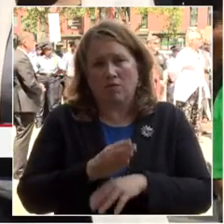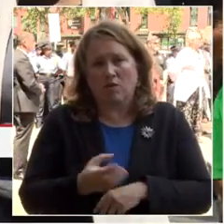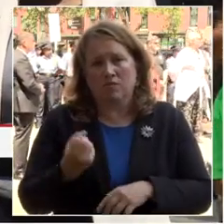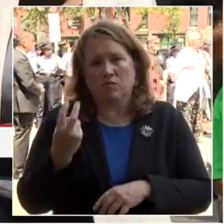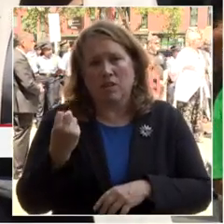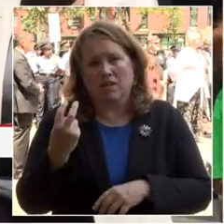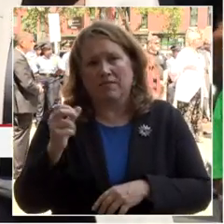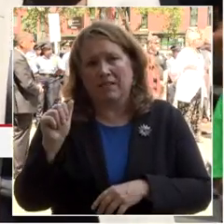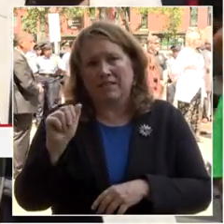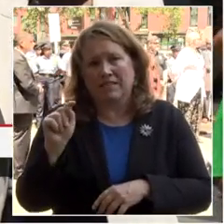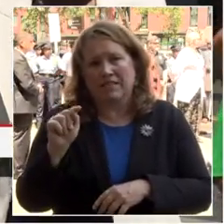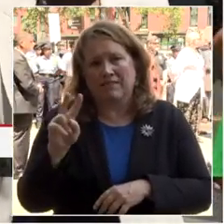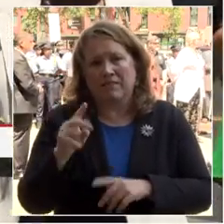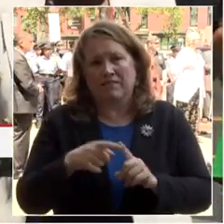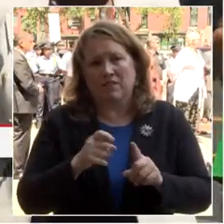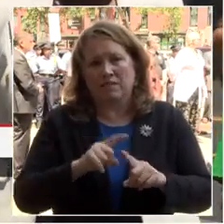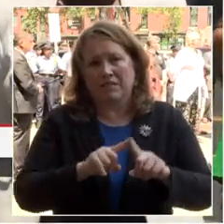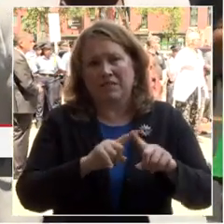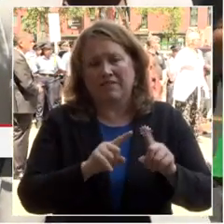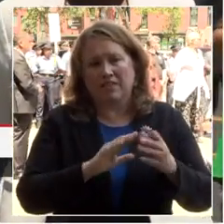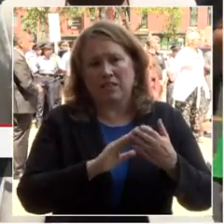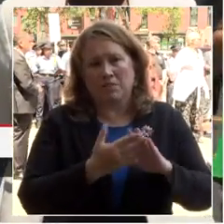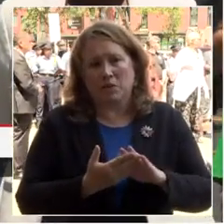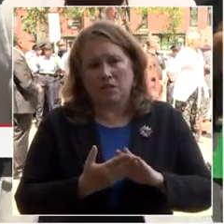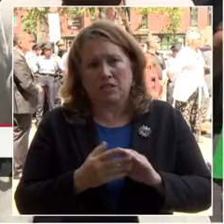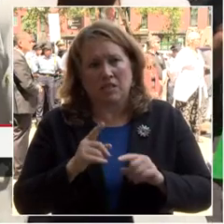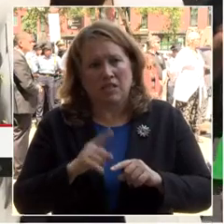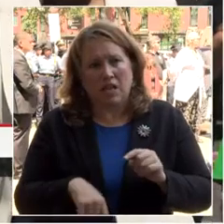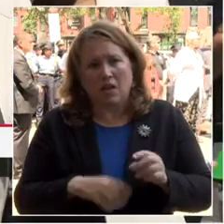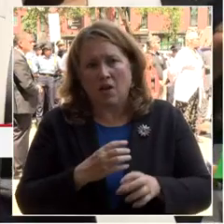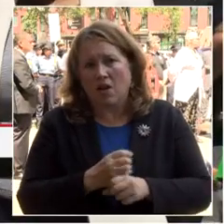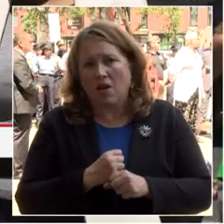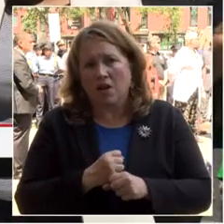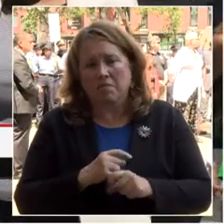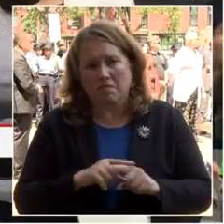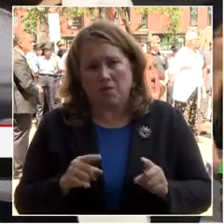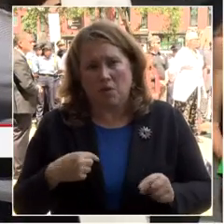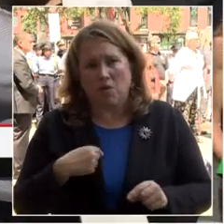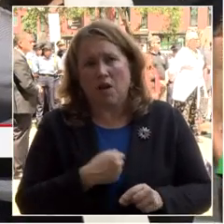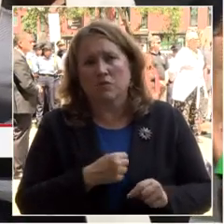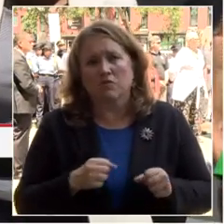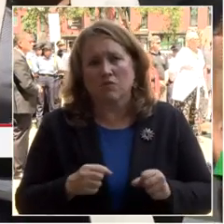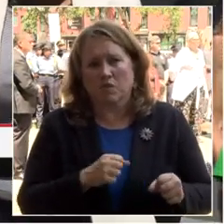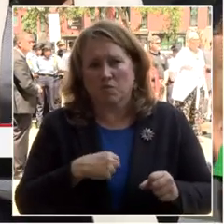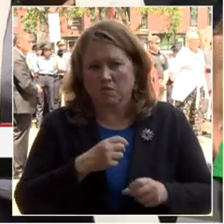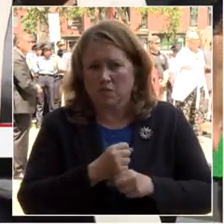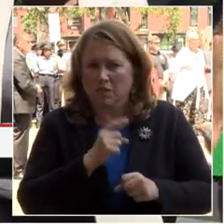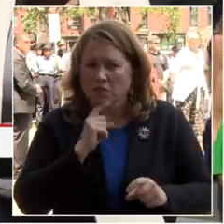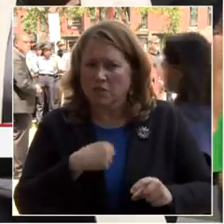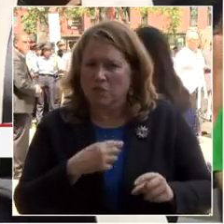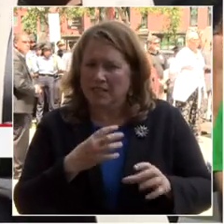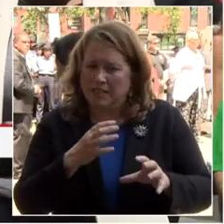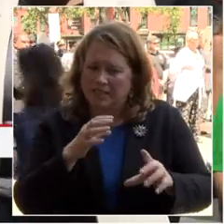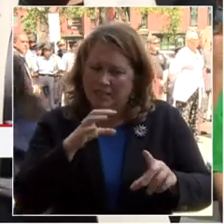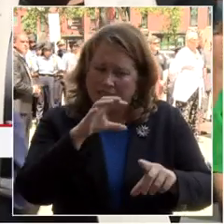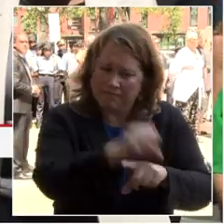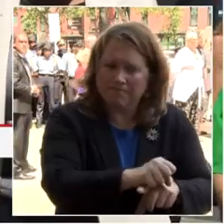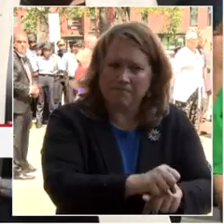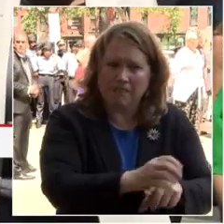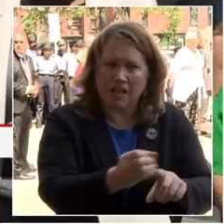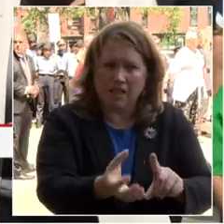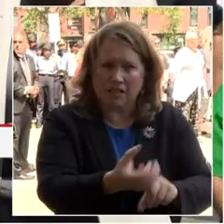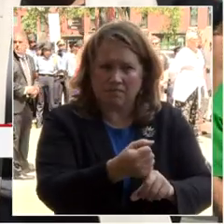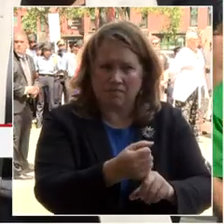While we will not be able to get all of them, the strategy that we deploy, we want to safely recover ATVs without further jeopardizing